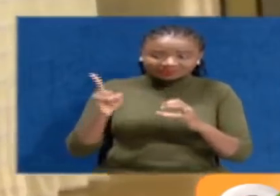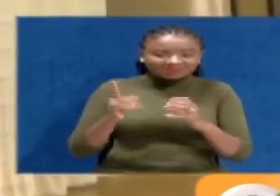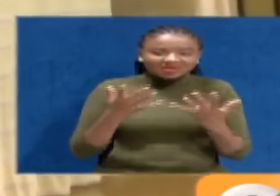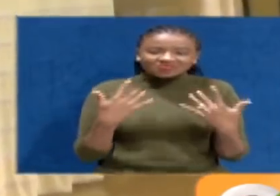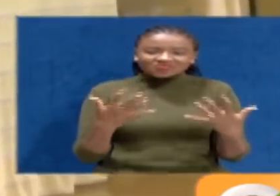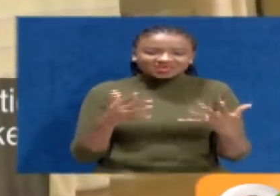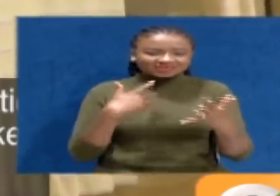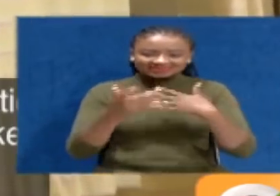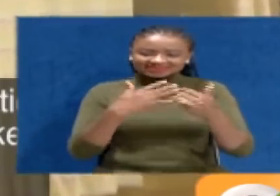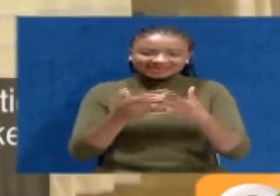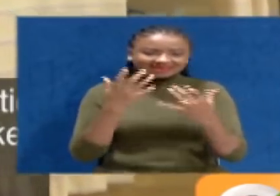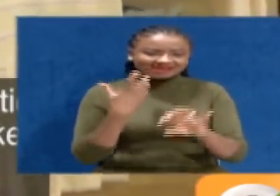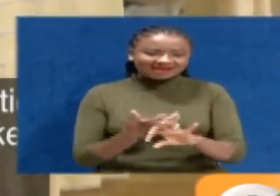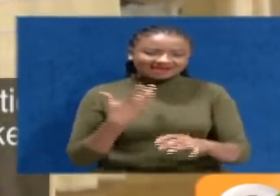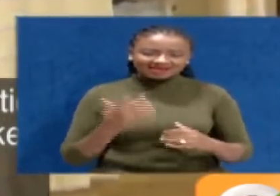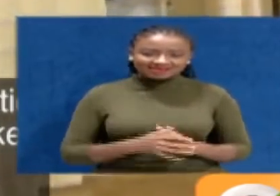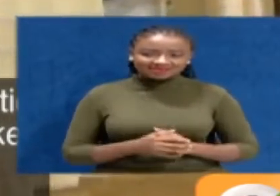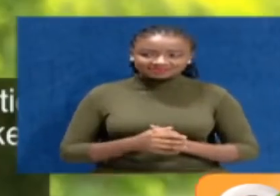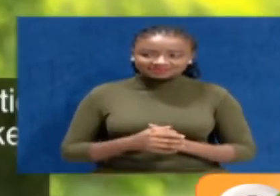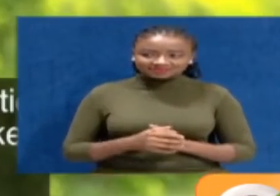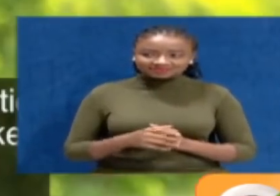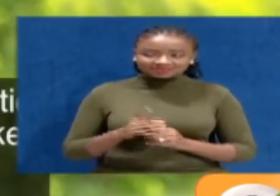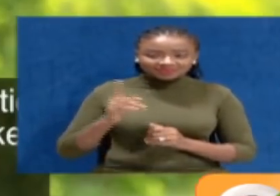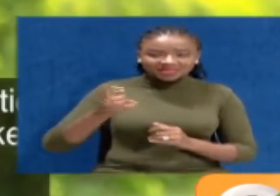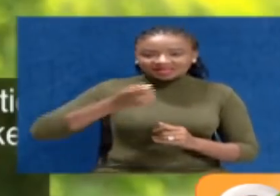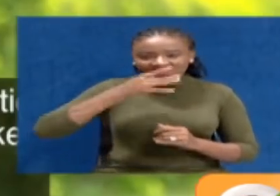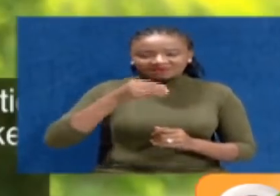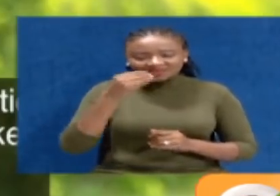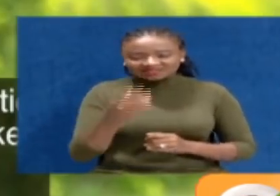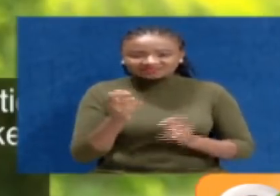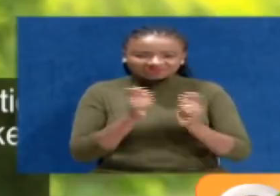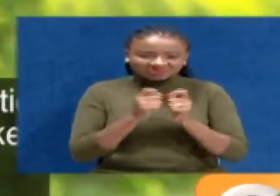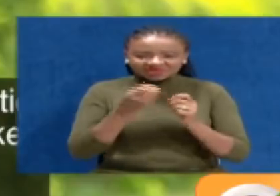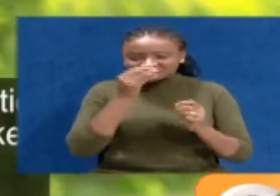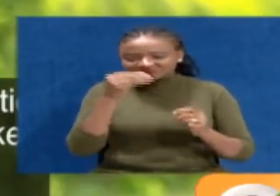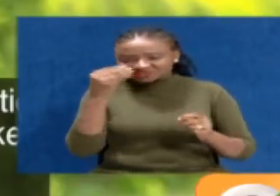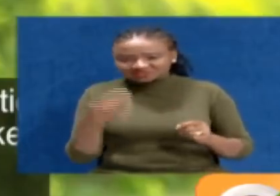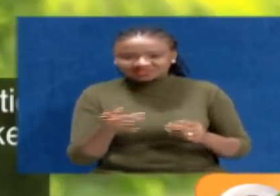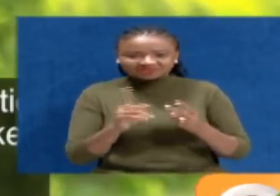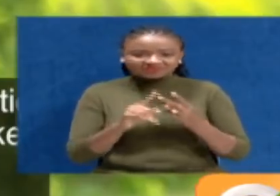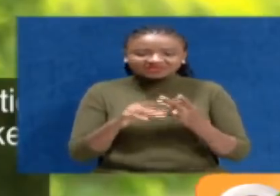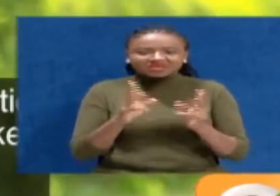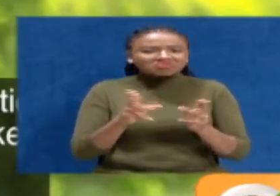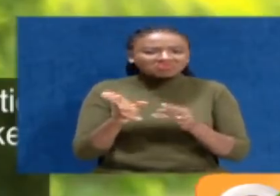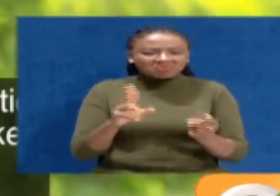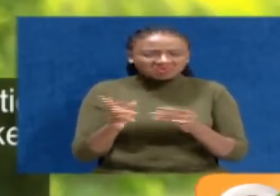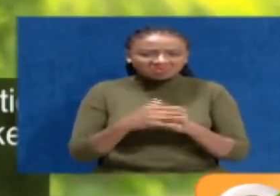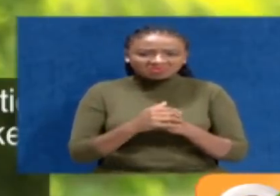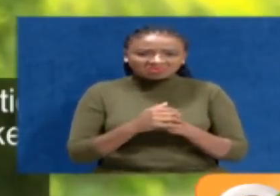very big open wound. Wanafanya dressing, wanampea dawa ya uchungu, chakula pia anapata kama diet ya